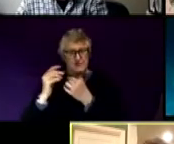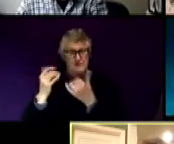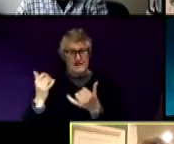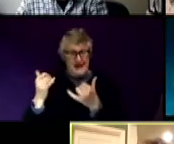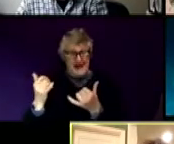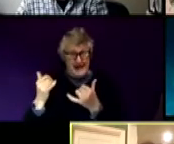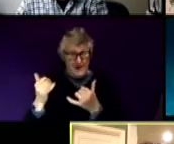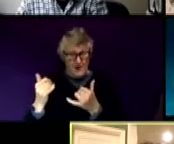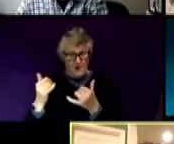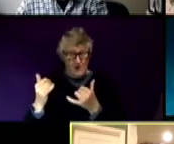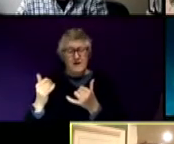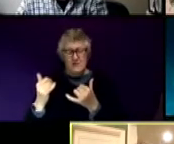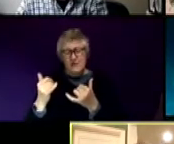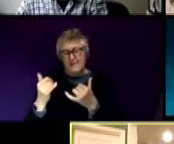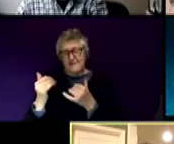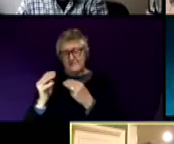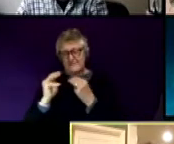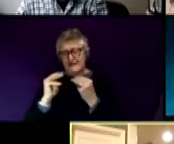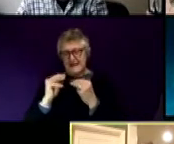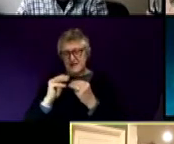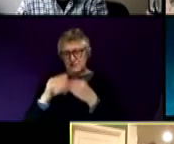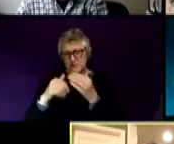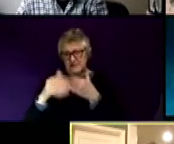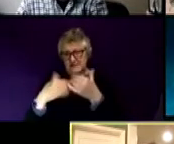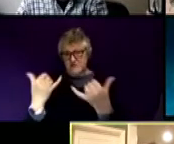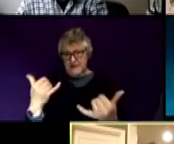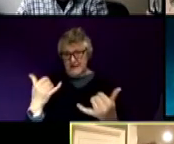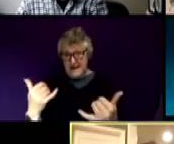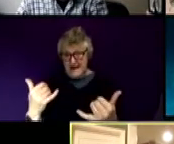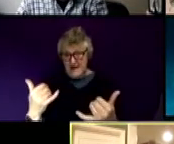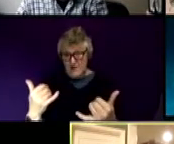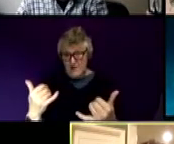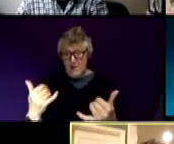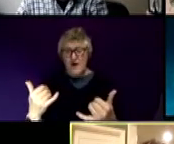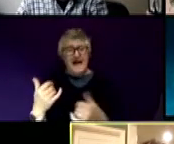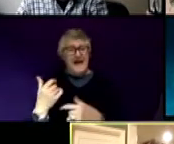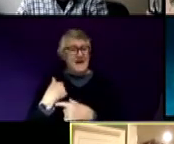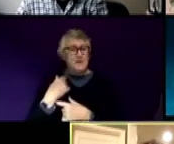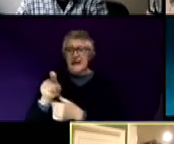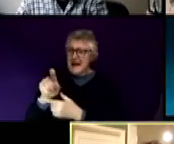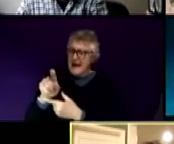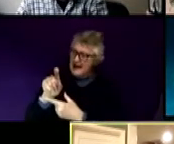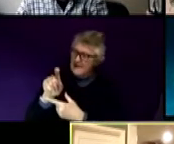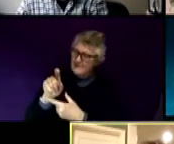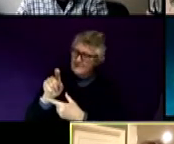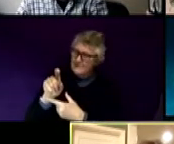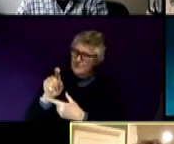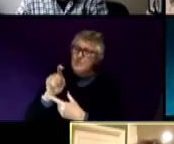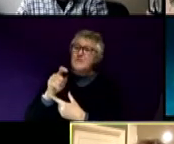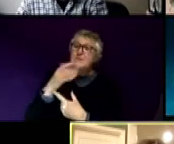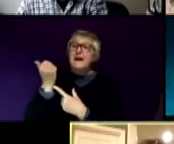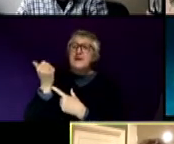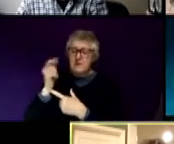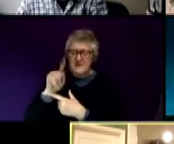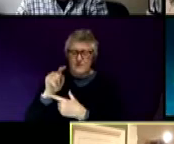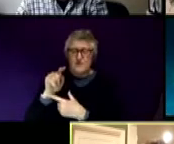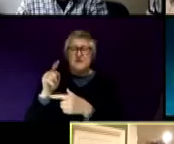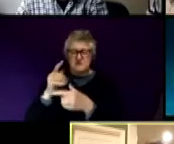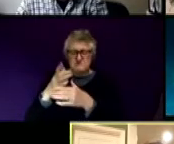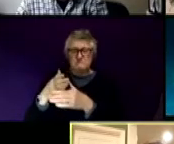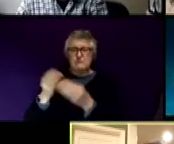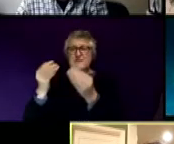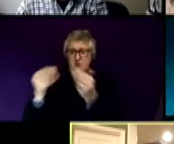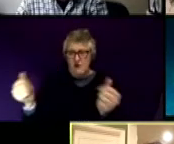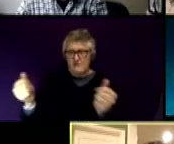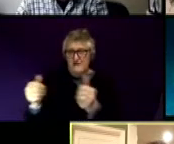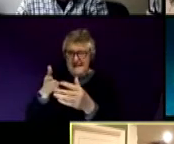that mediation process now, and this is an issue that we need to resolve through that process, the sooner we get your feedback, the more